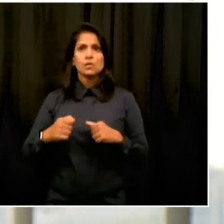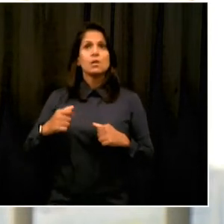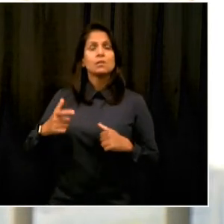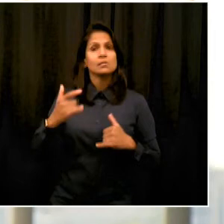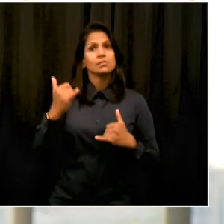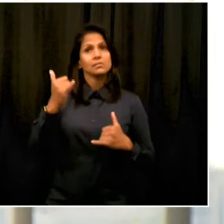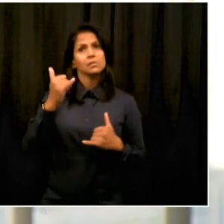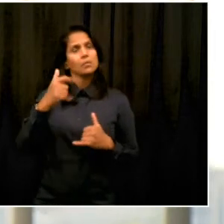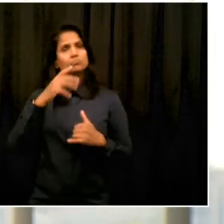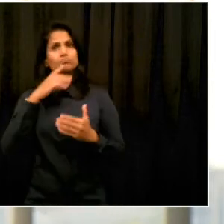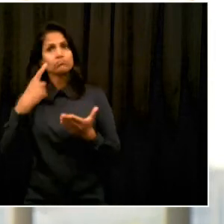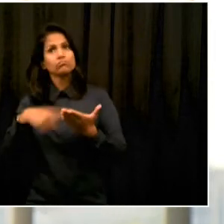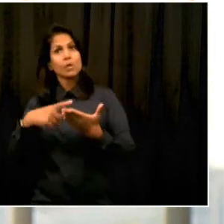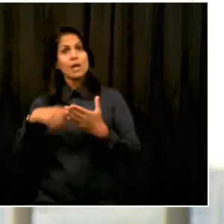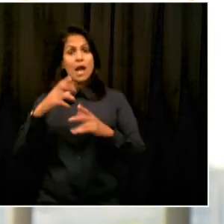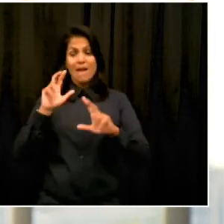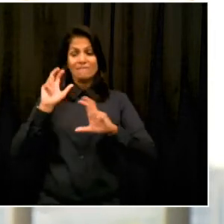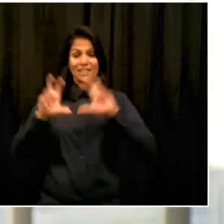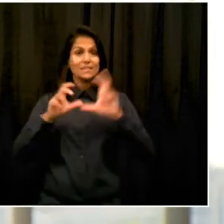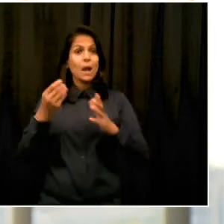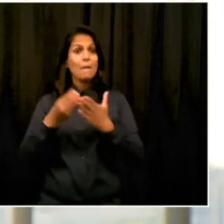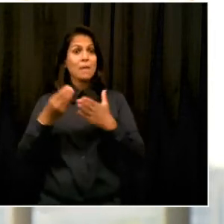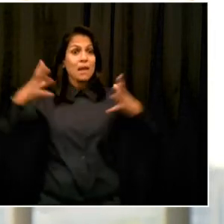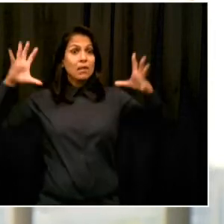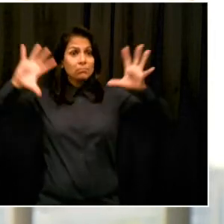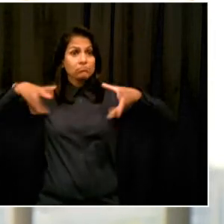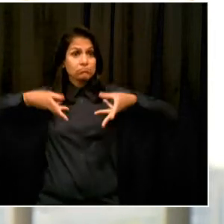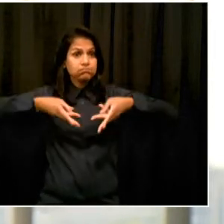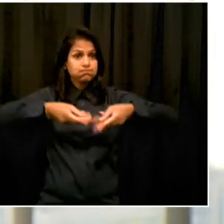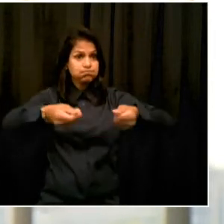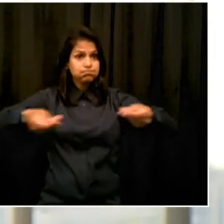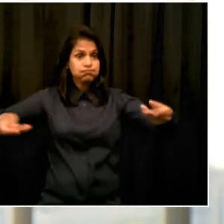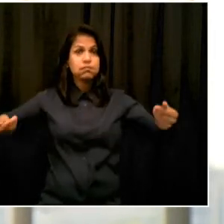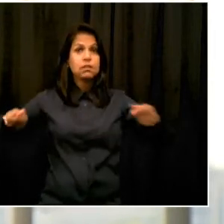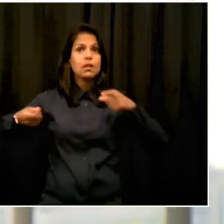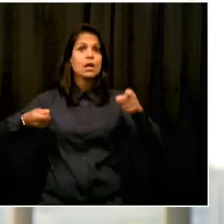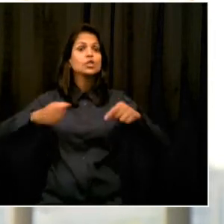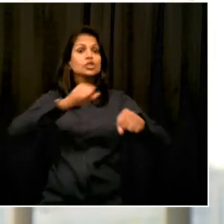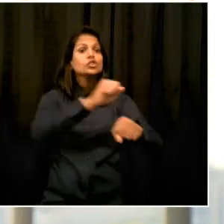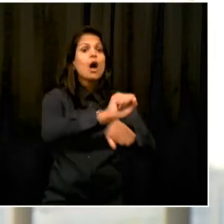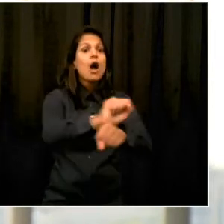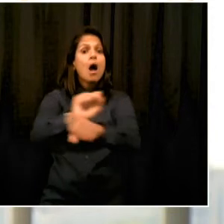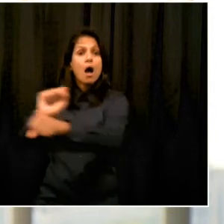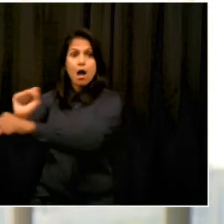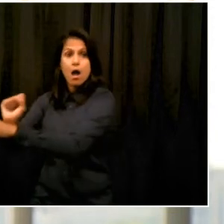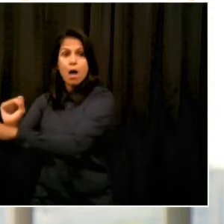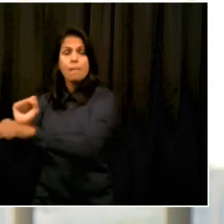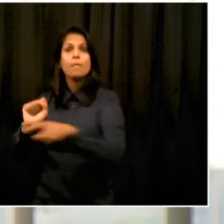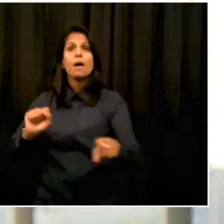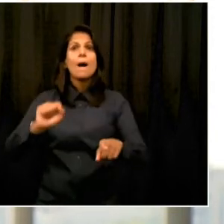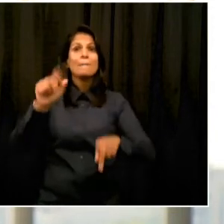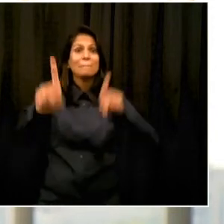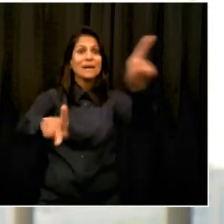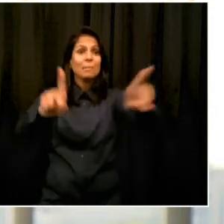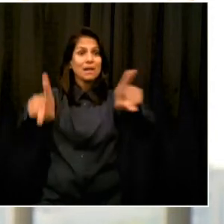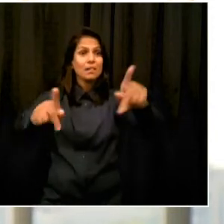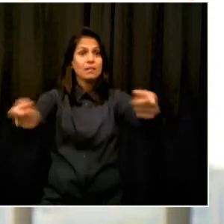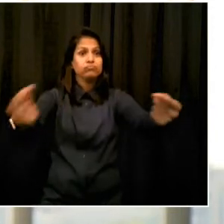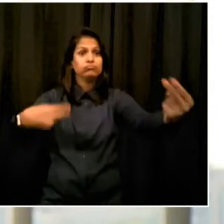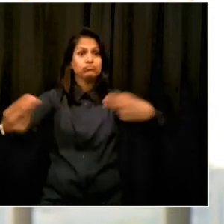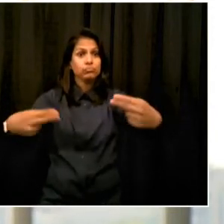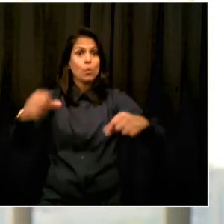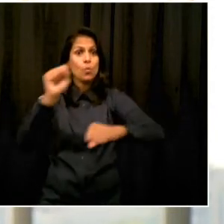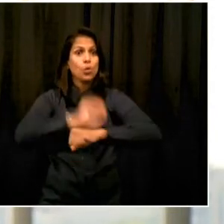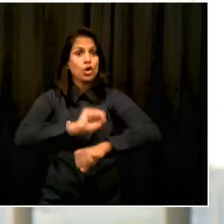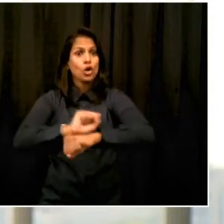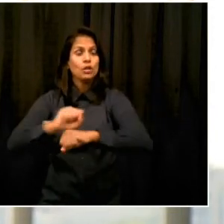our capital funding, we're going to prioritize these investments in healthcare as the